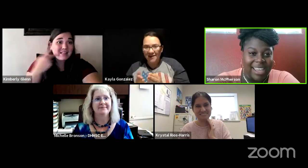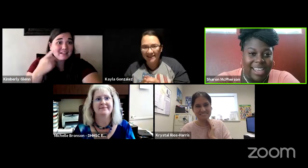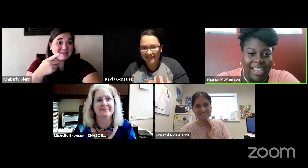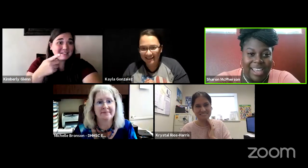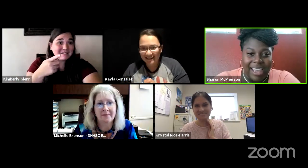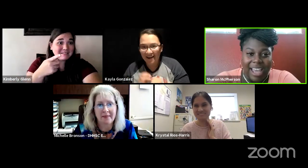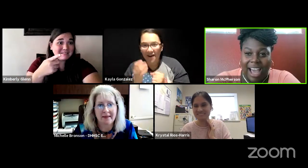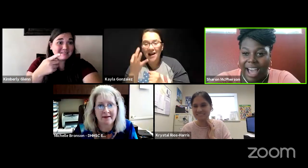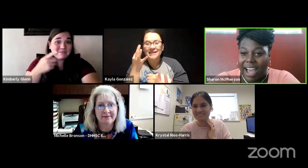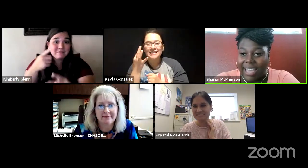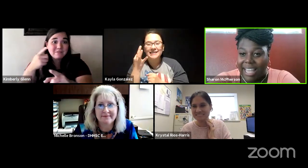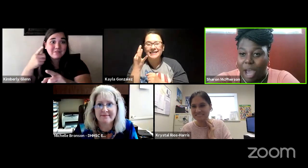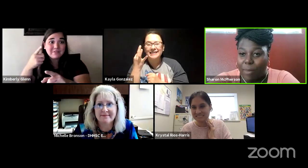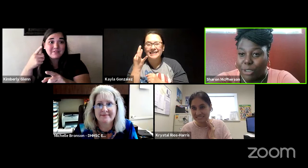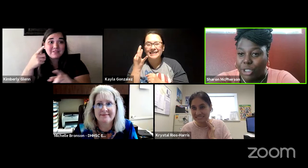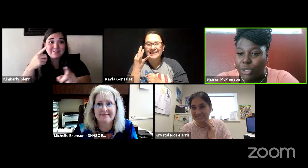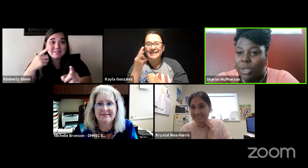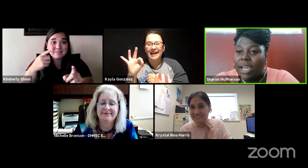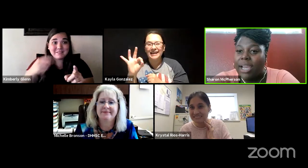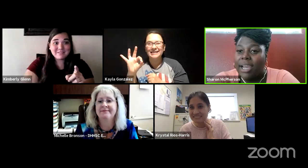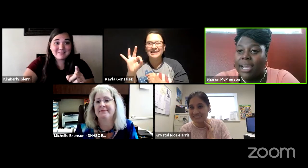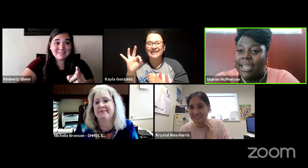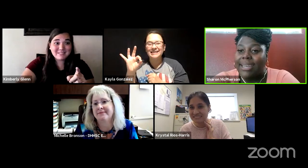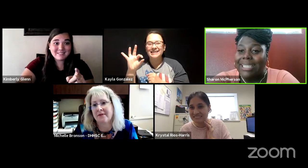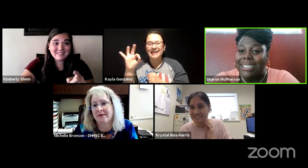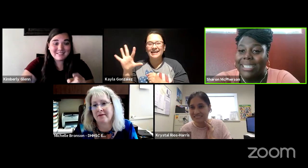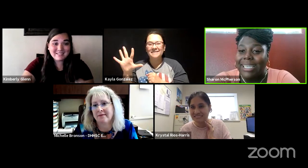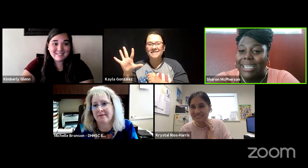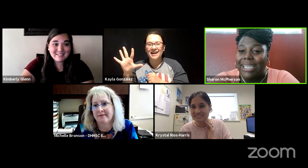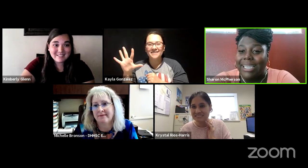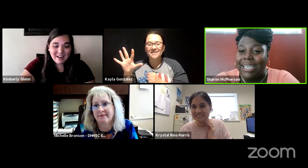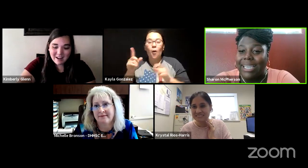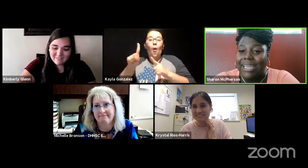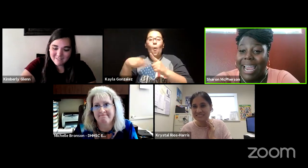Okay. Kayla, how about you?